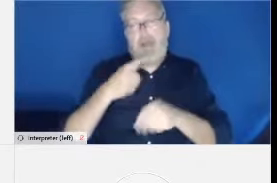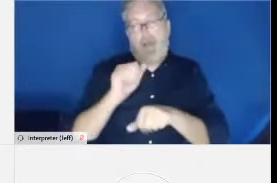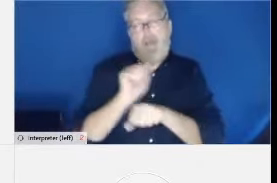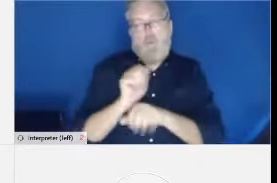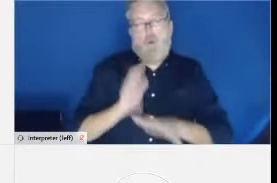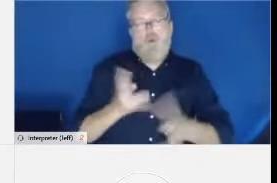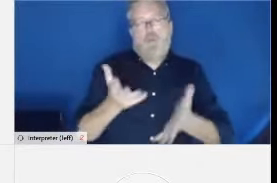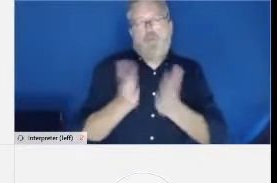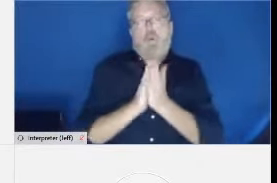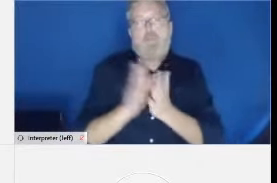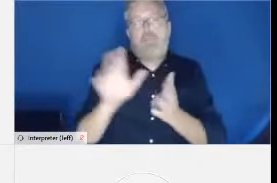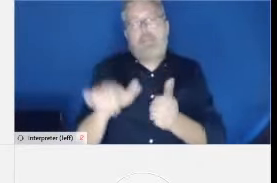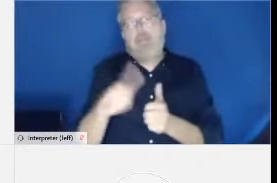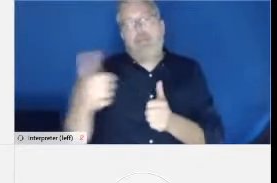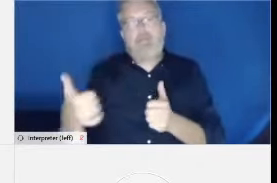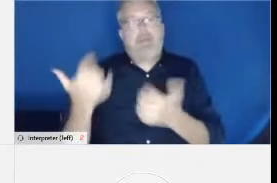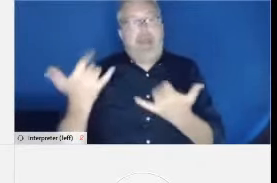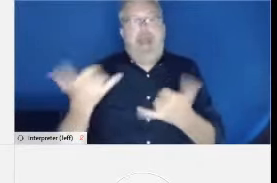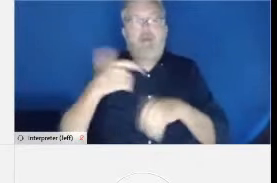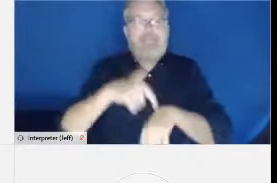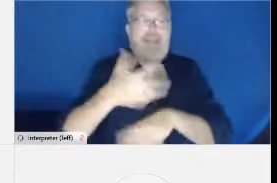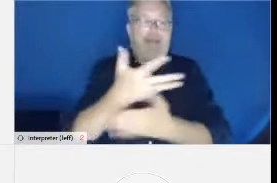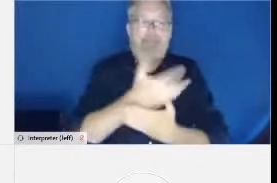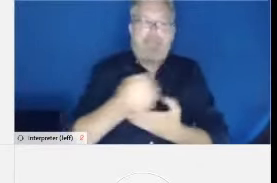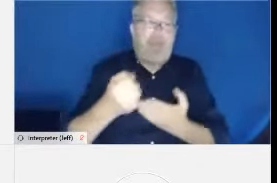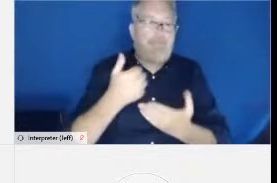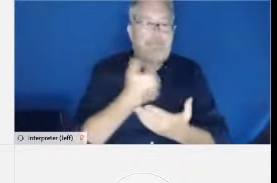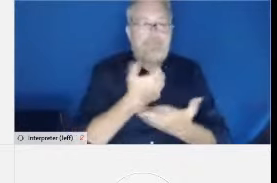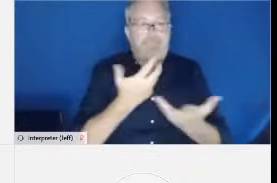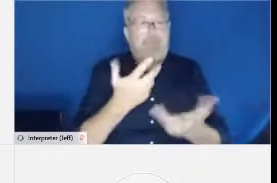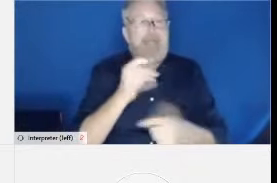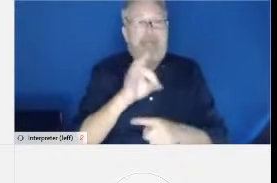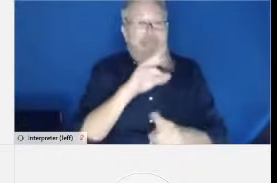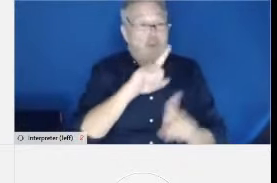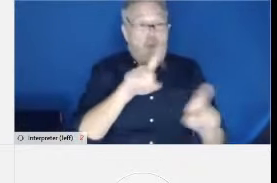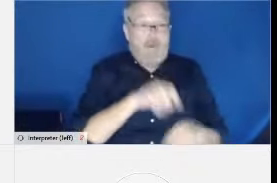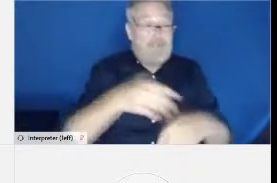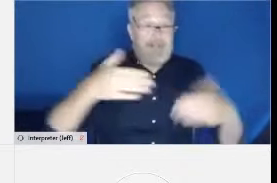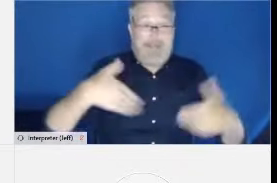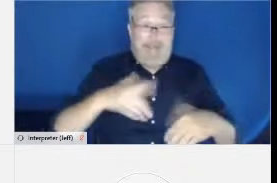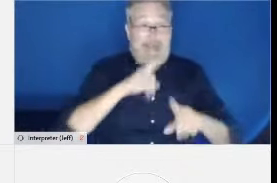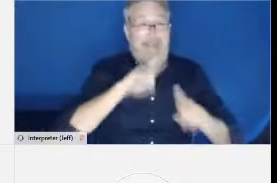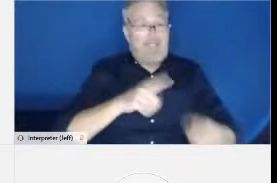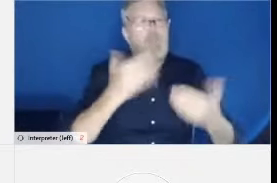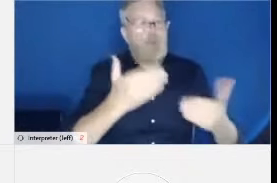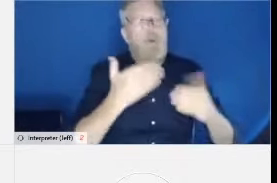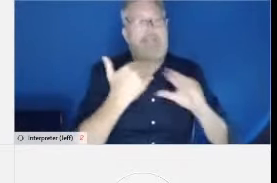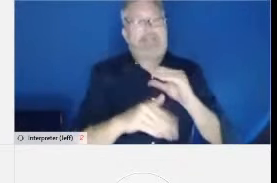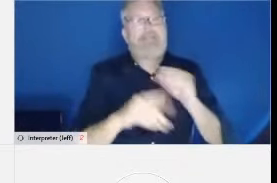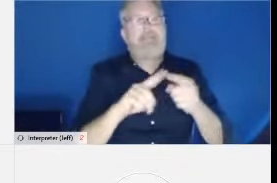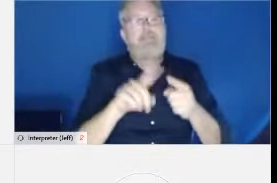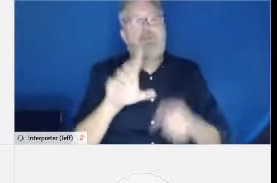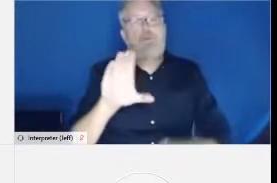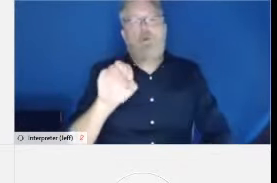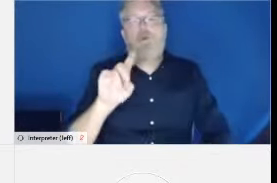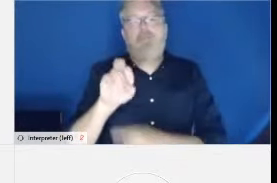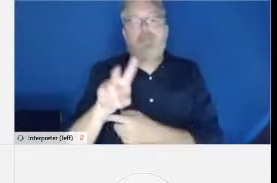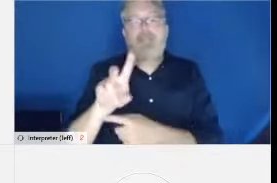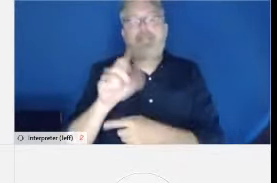arrangements. That brings us to the end of our time. Again, if you didn't get your question answered, send it in to the